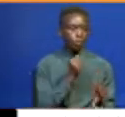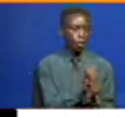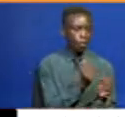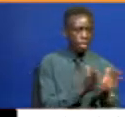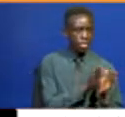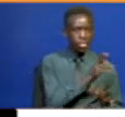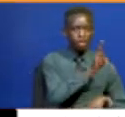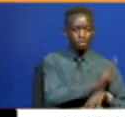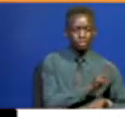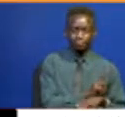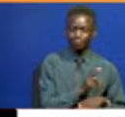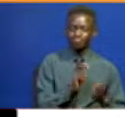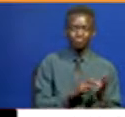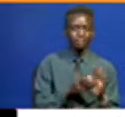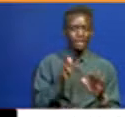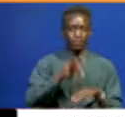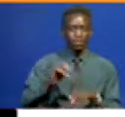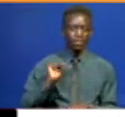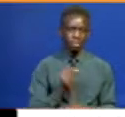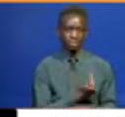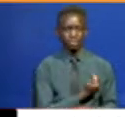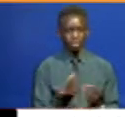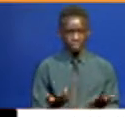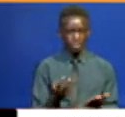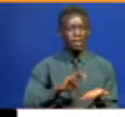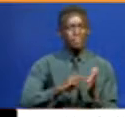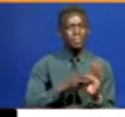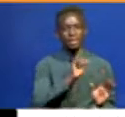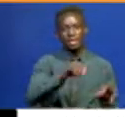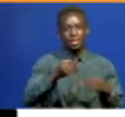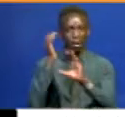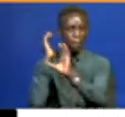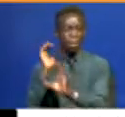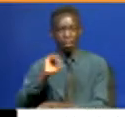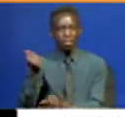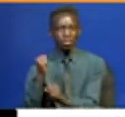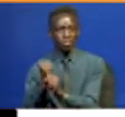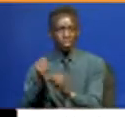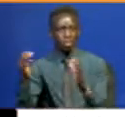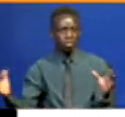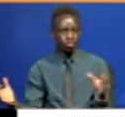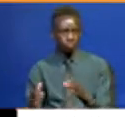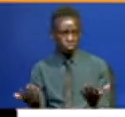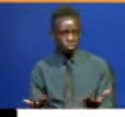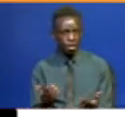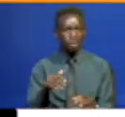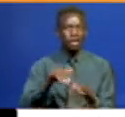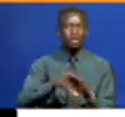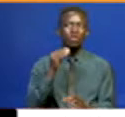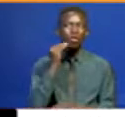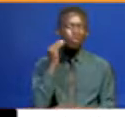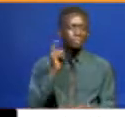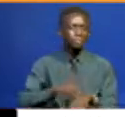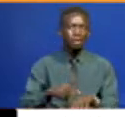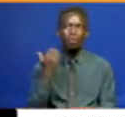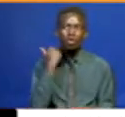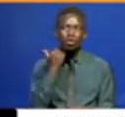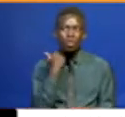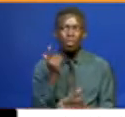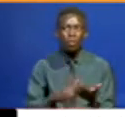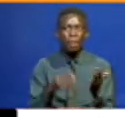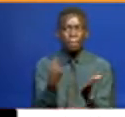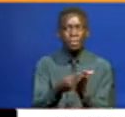employed immediately. So that's a burden to the colleagues. At home, when you're stealing the finances that are supposed to go to the